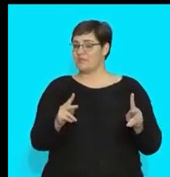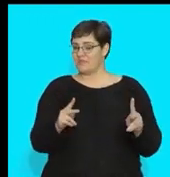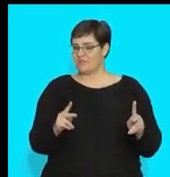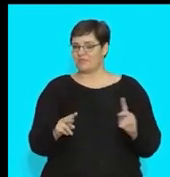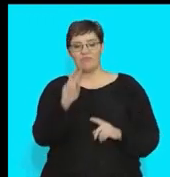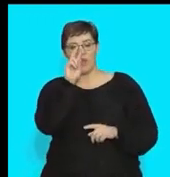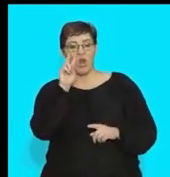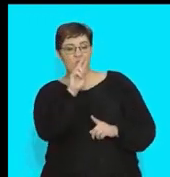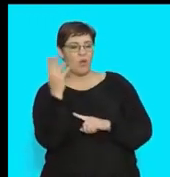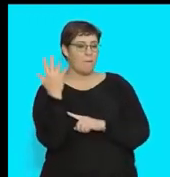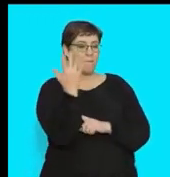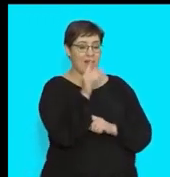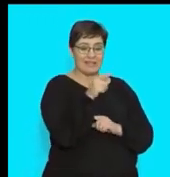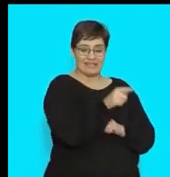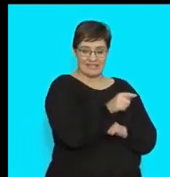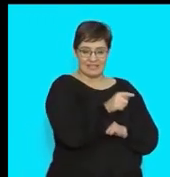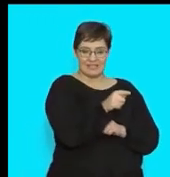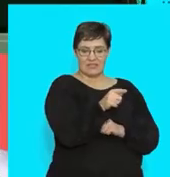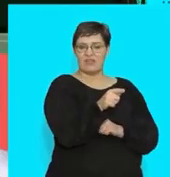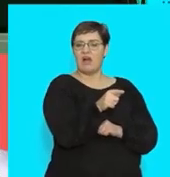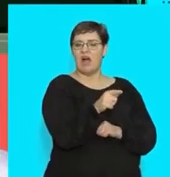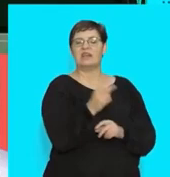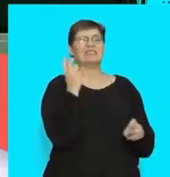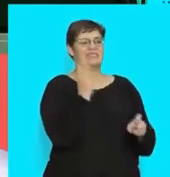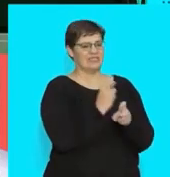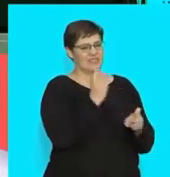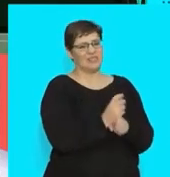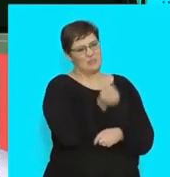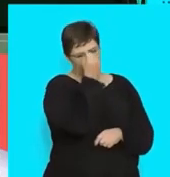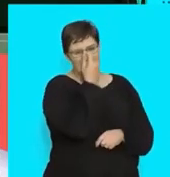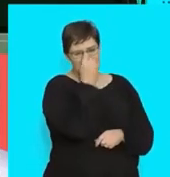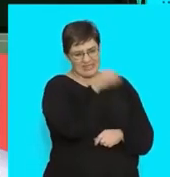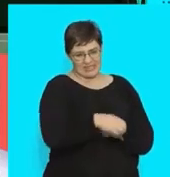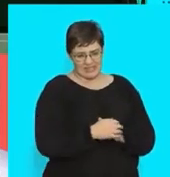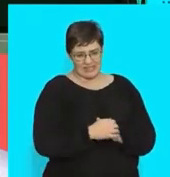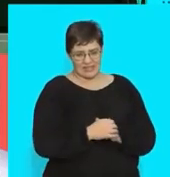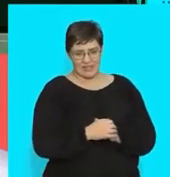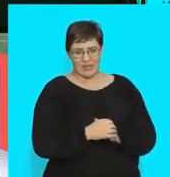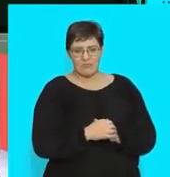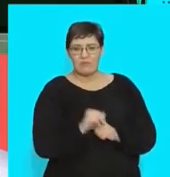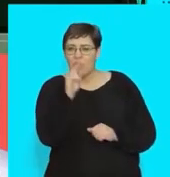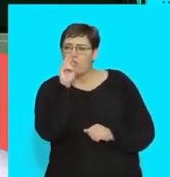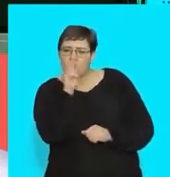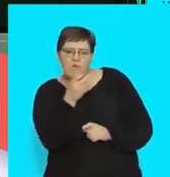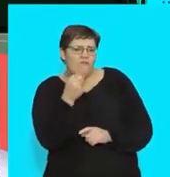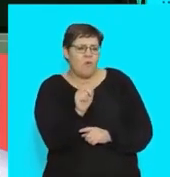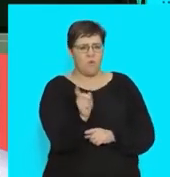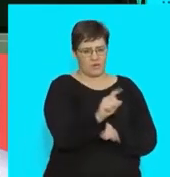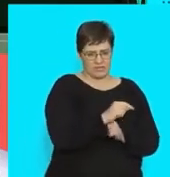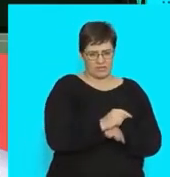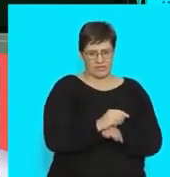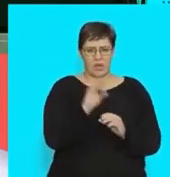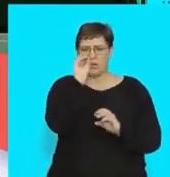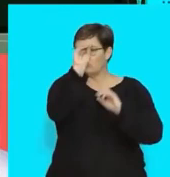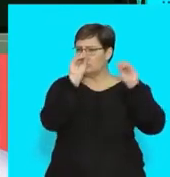Right, so guys, when you're looking at the plant tissues, it's really difficult. I do understand that, but what are you looking for?